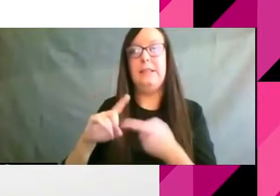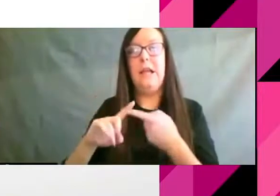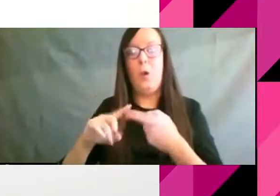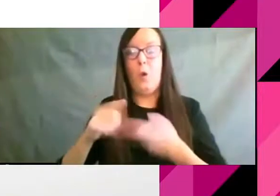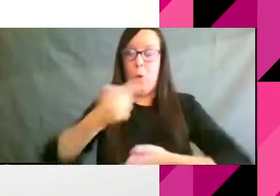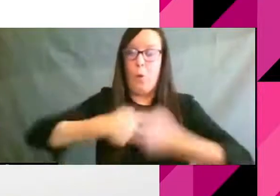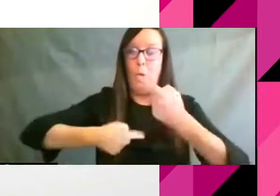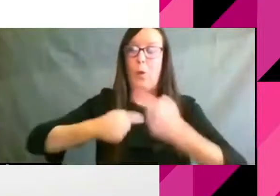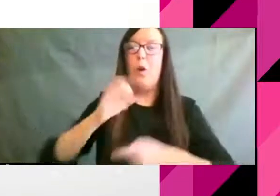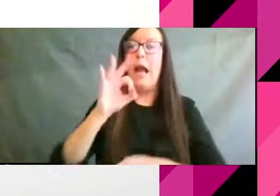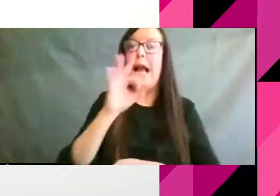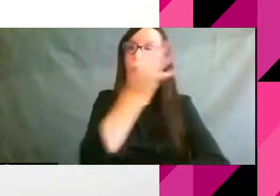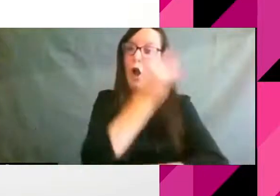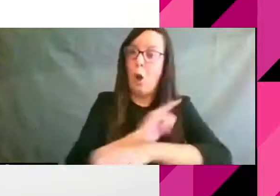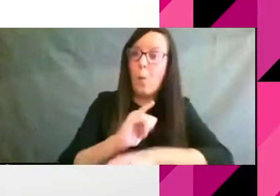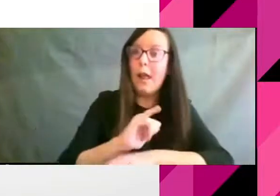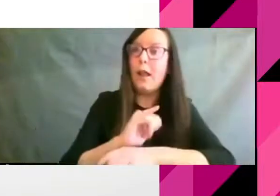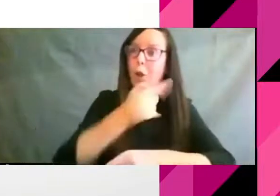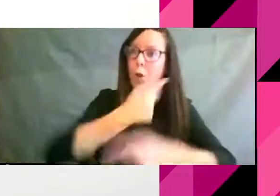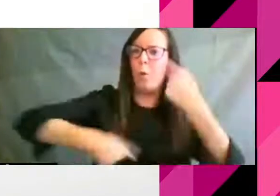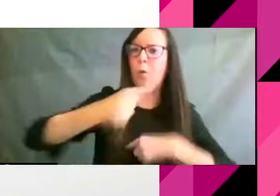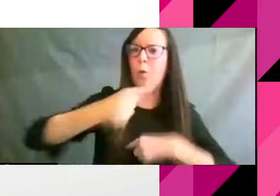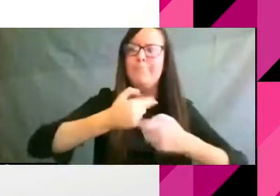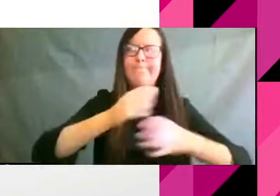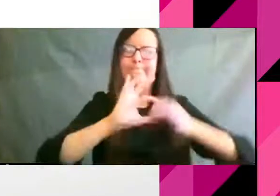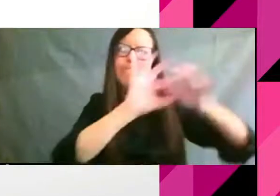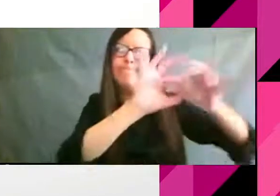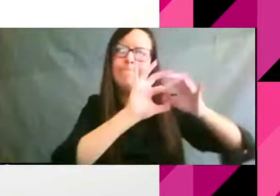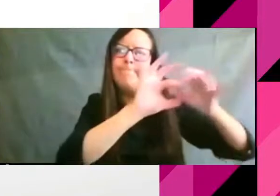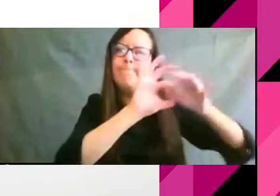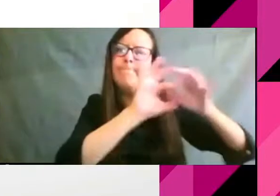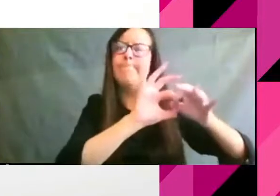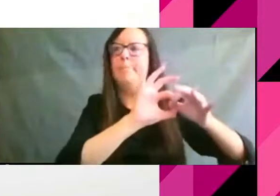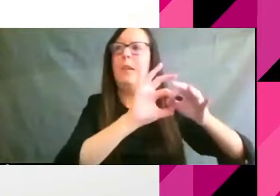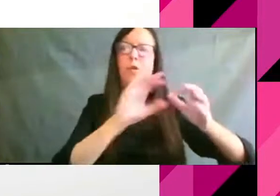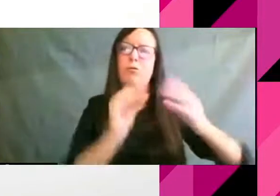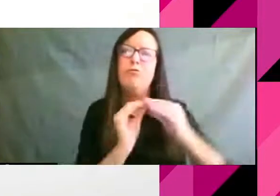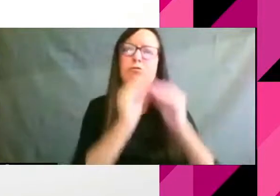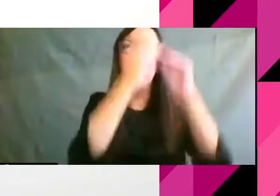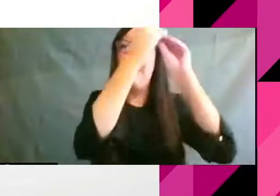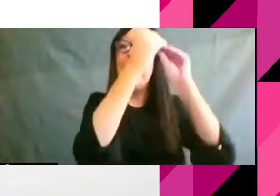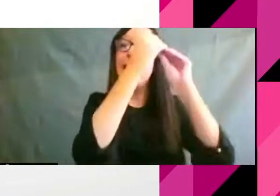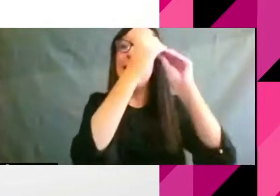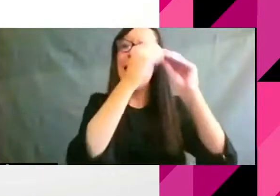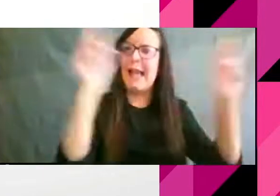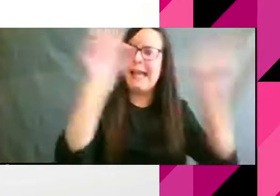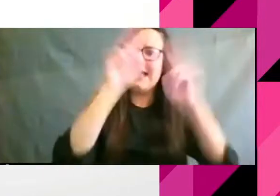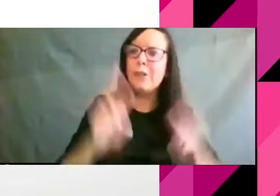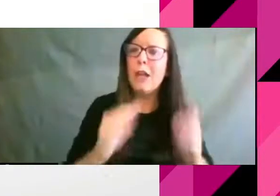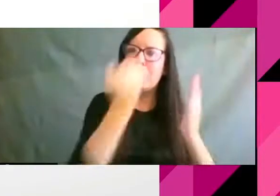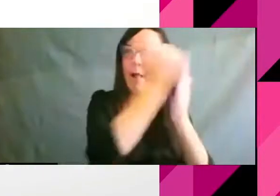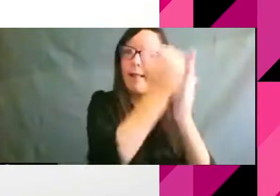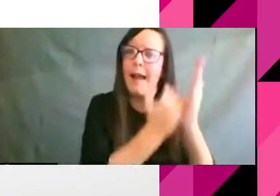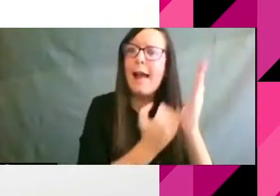engage in a process to create an international set of principles and guidelines on